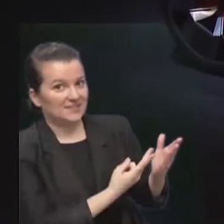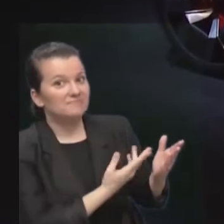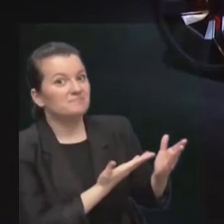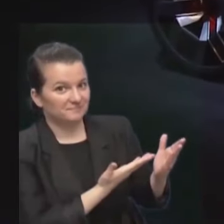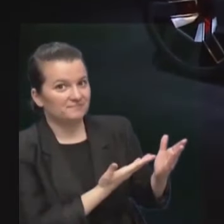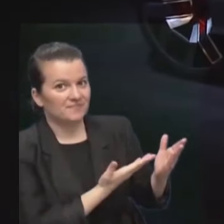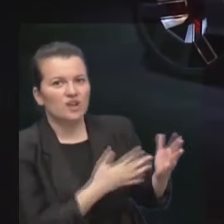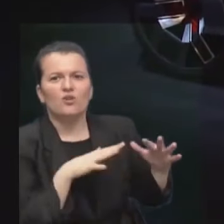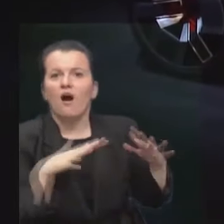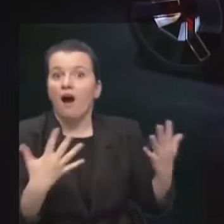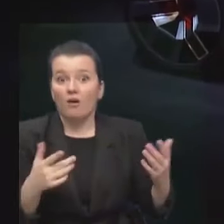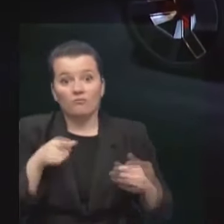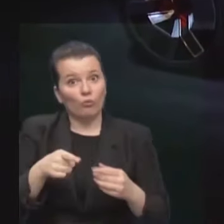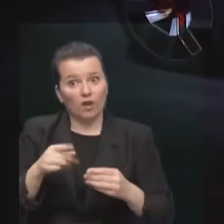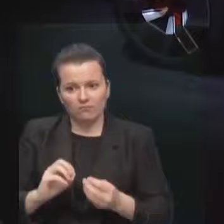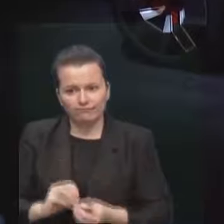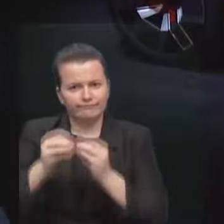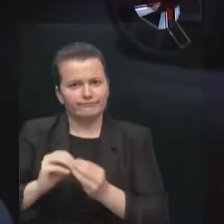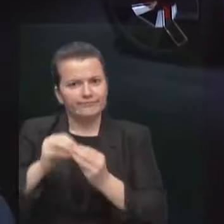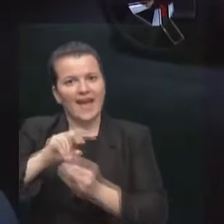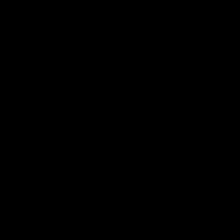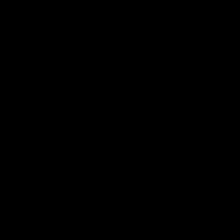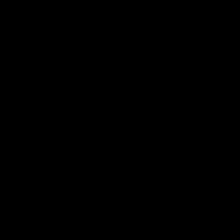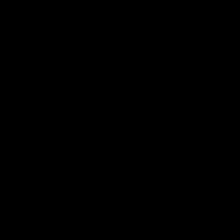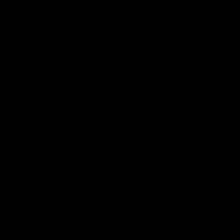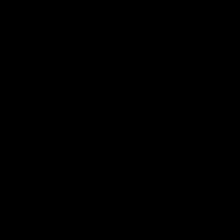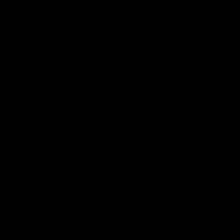electric car that is not just attractive, but